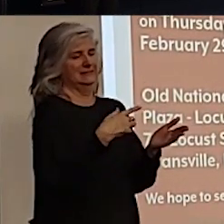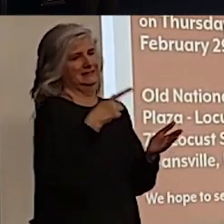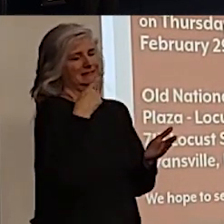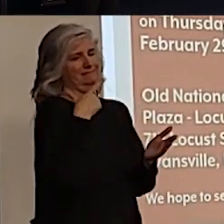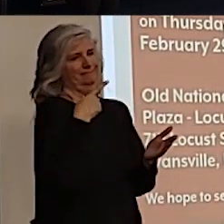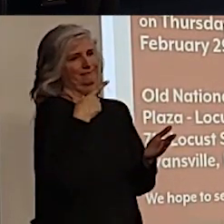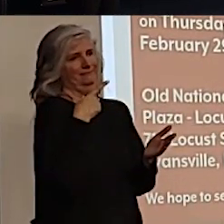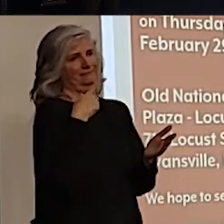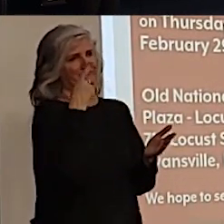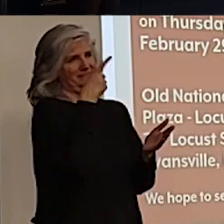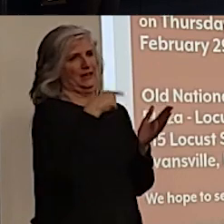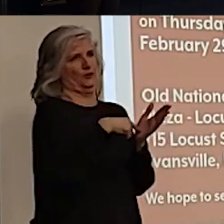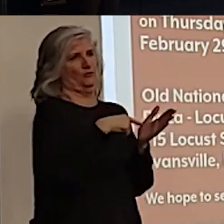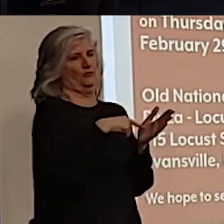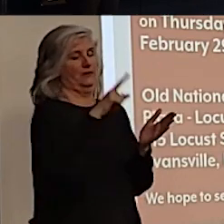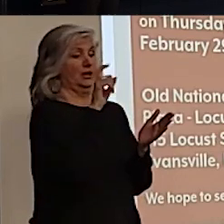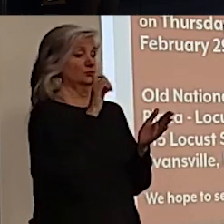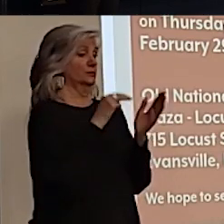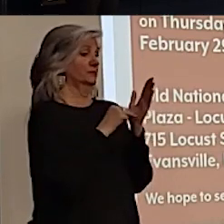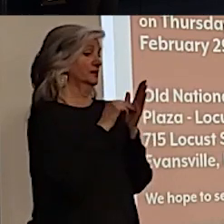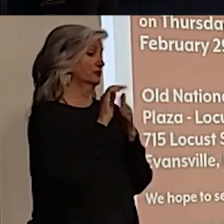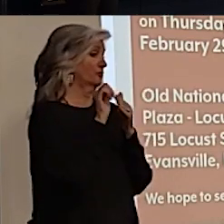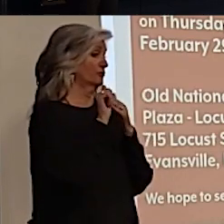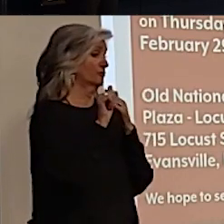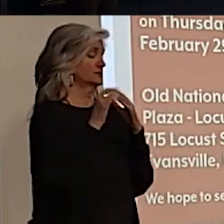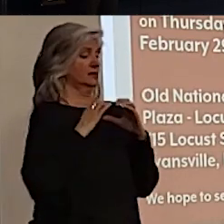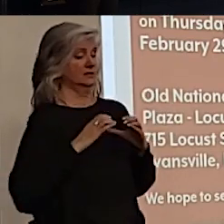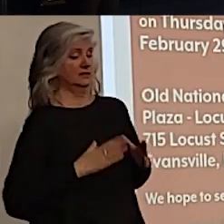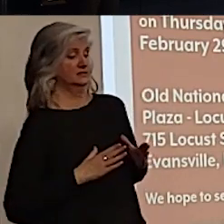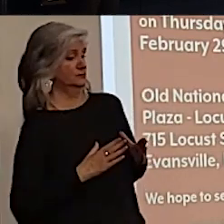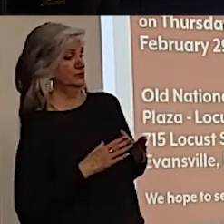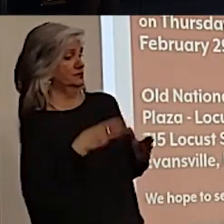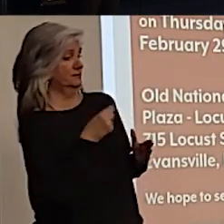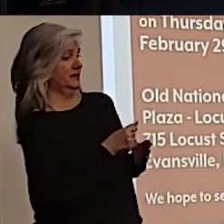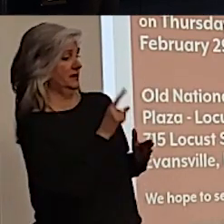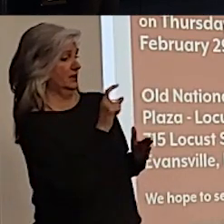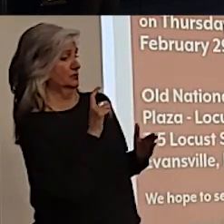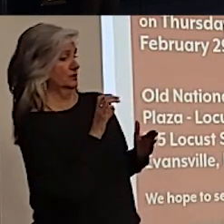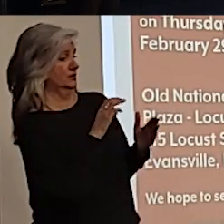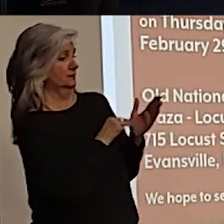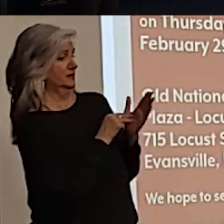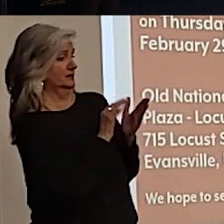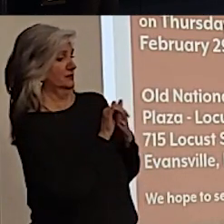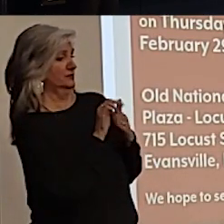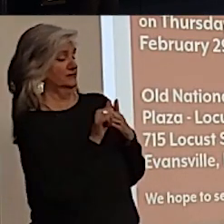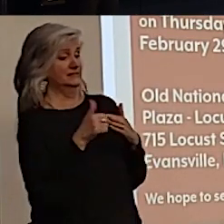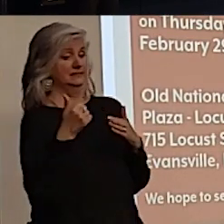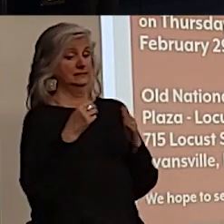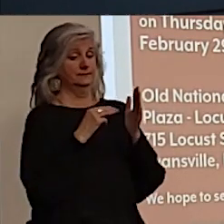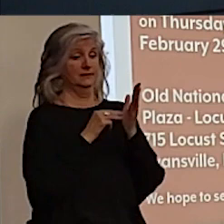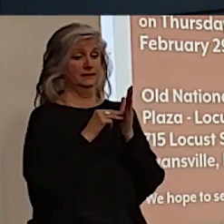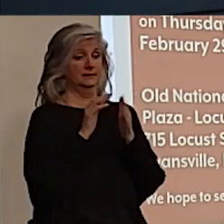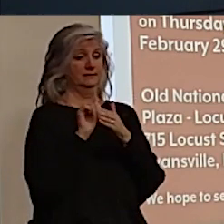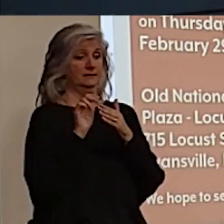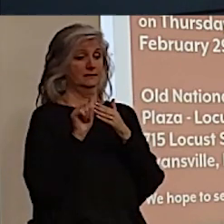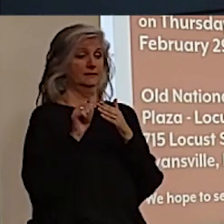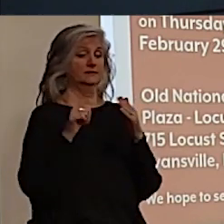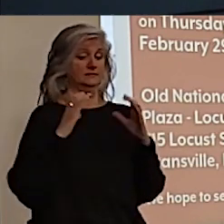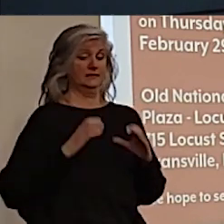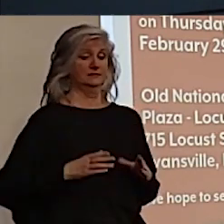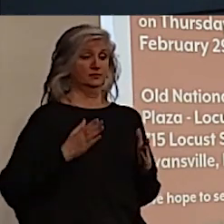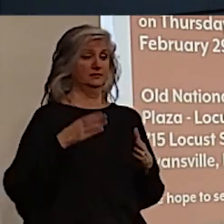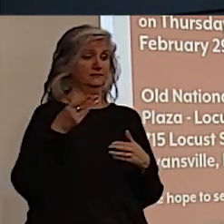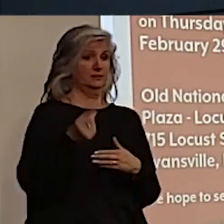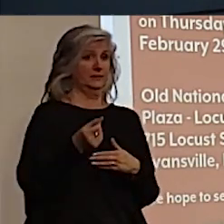Whenever, if it's $100 million, customers pay $100 million. If it's $10 million, customers pay $10 million. This